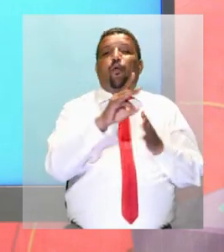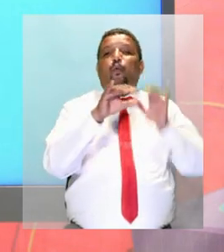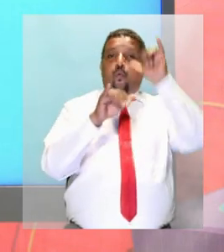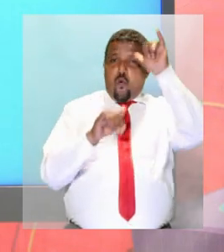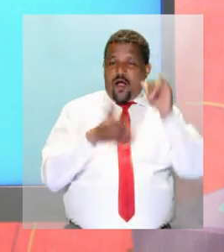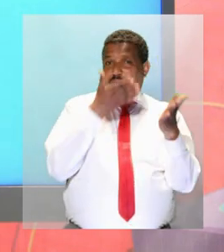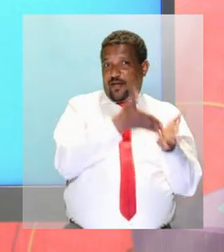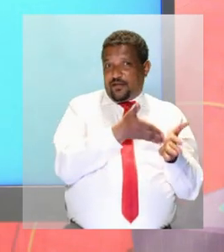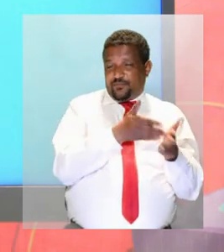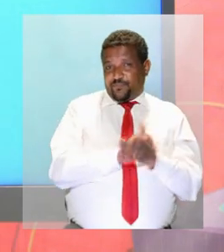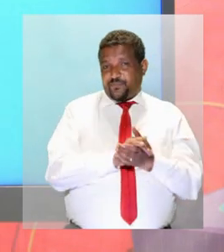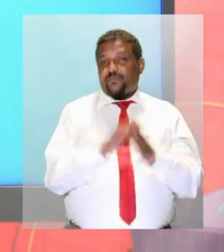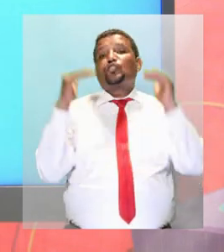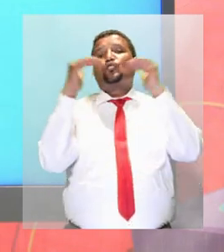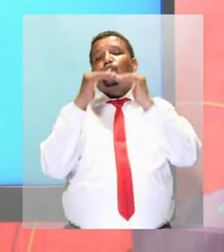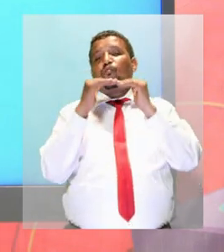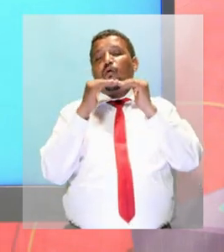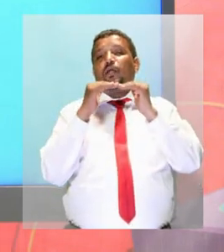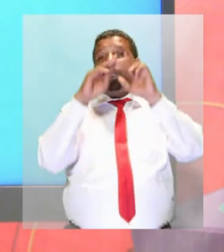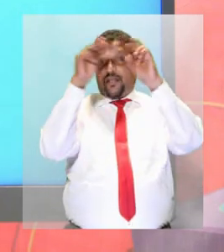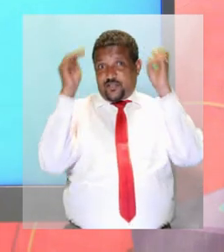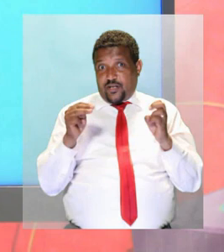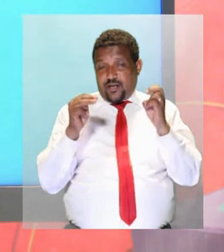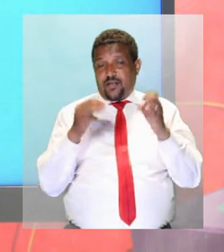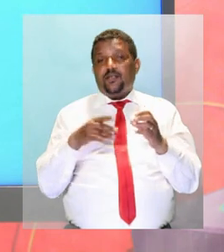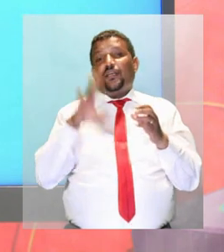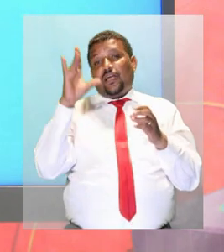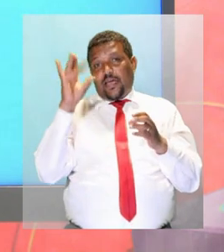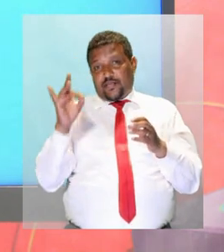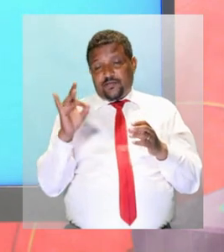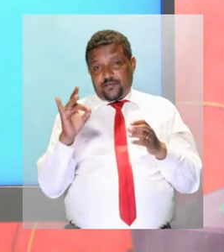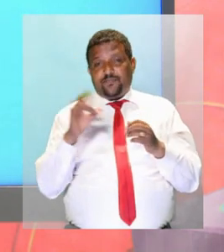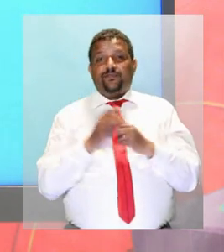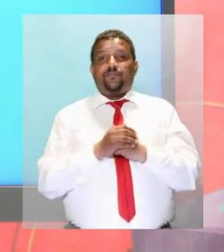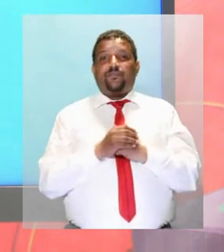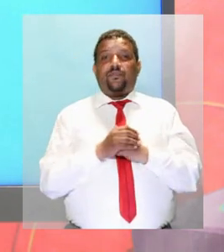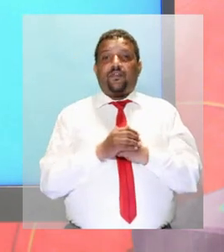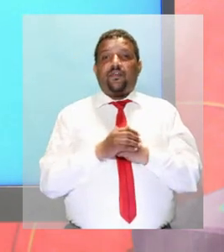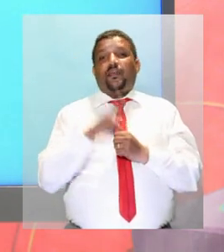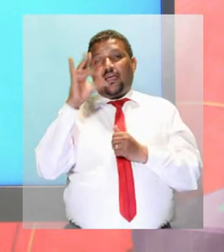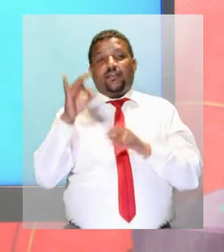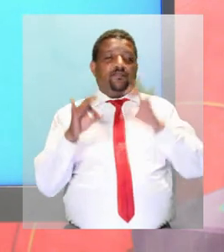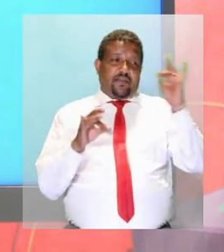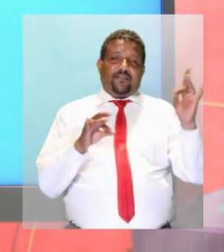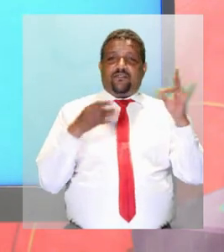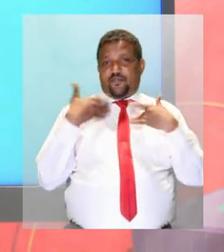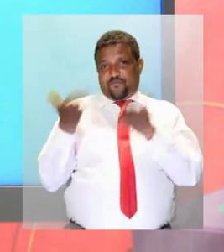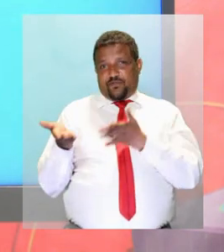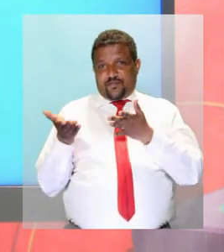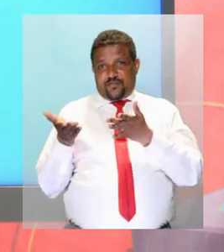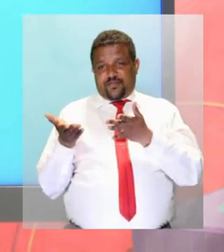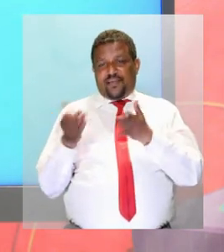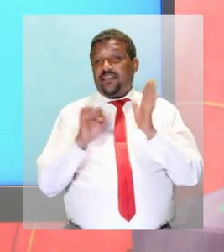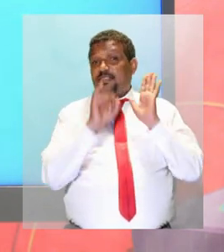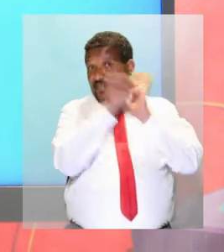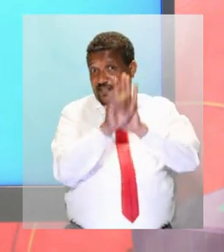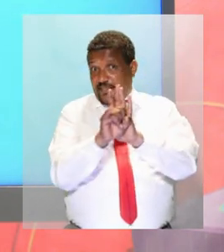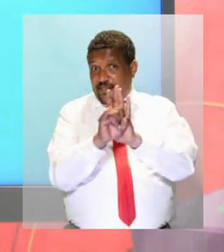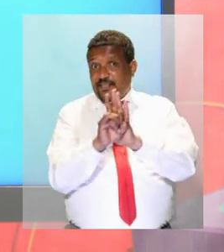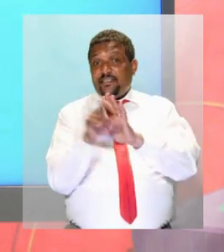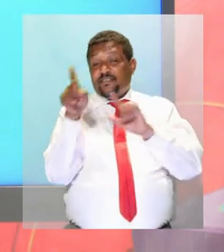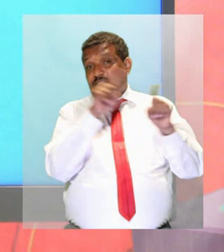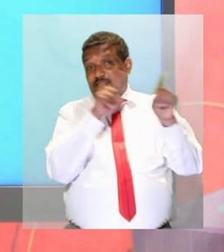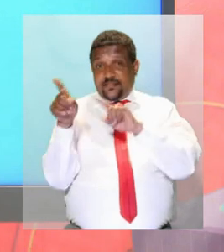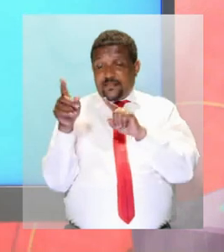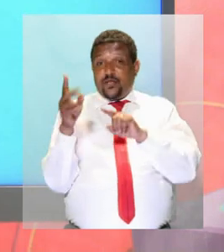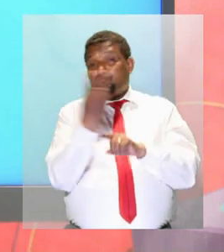equal marginality in terms of price, which is 8 here, and there is 8 here. So this 8 indicates that she has to buy